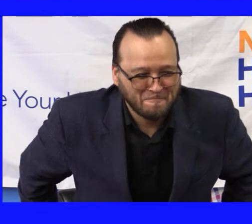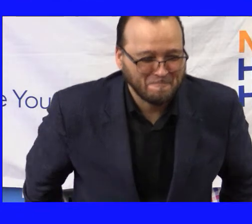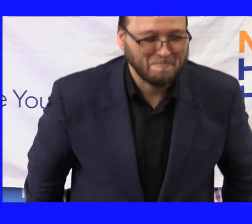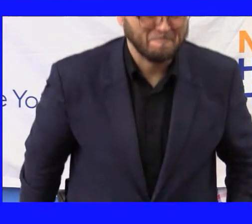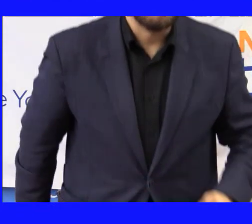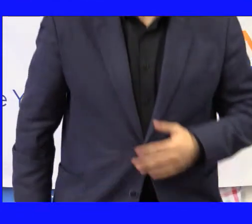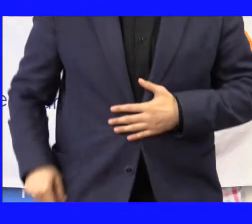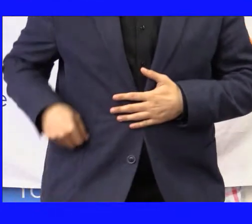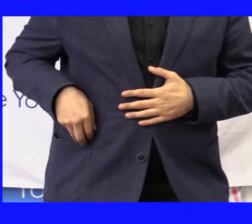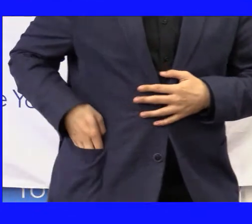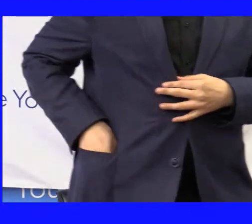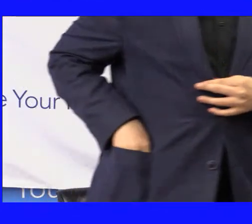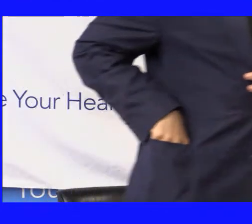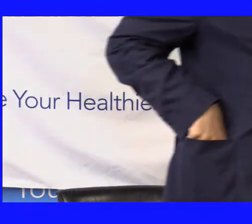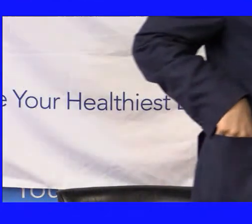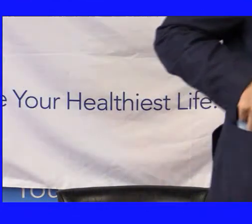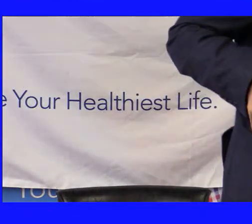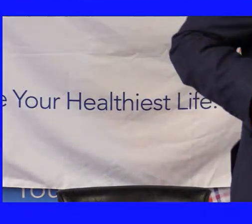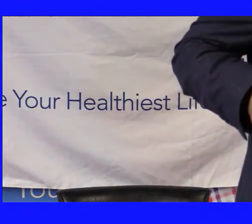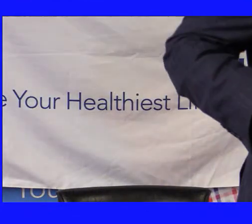voting on the